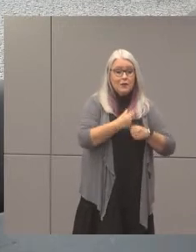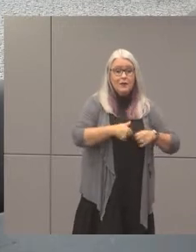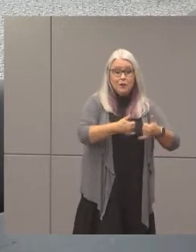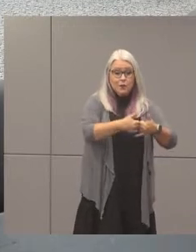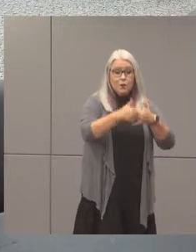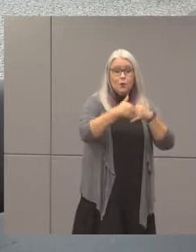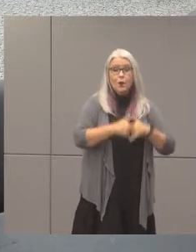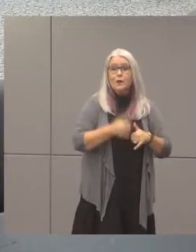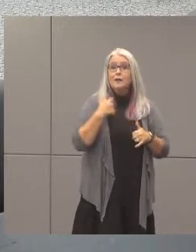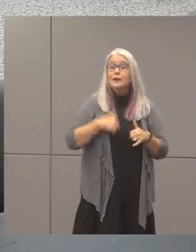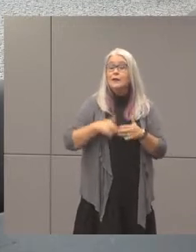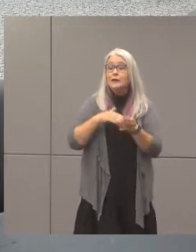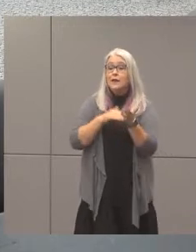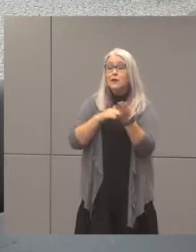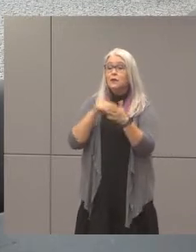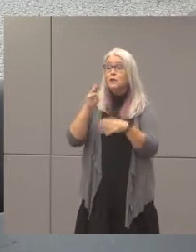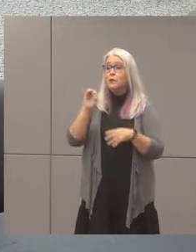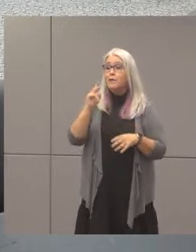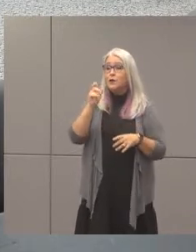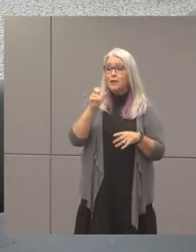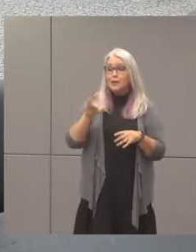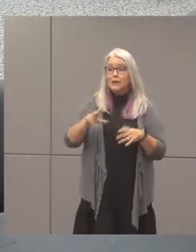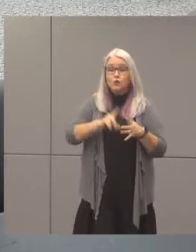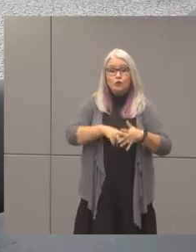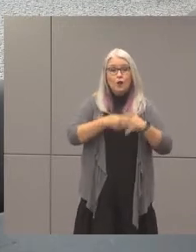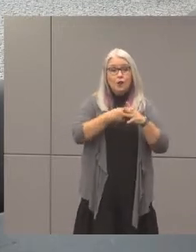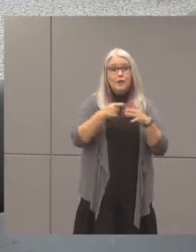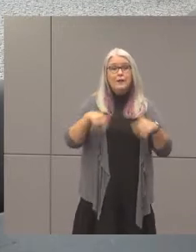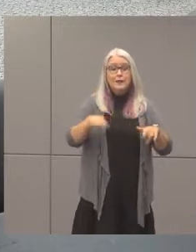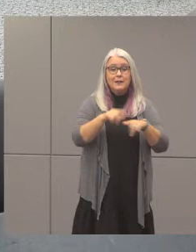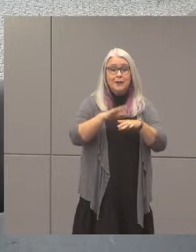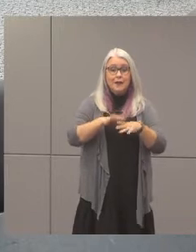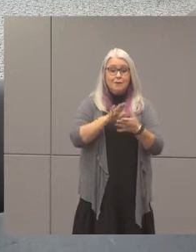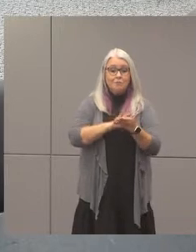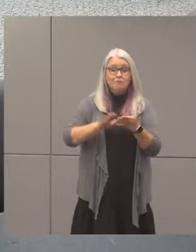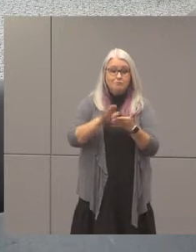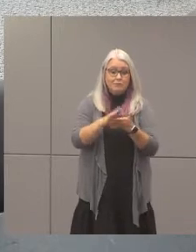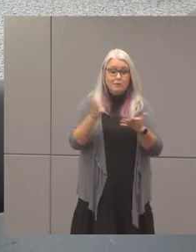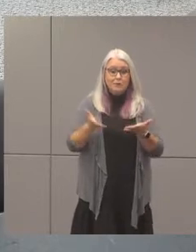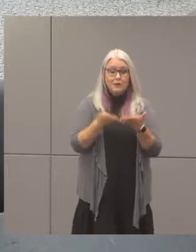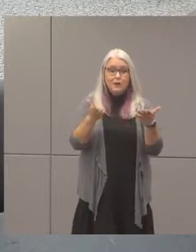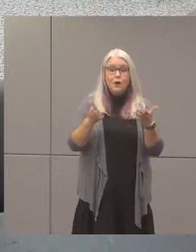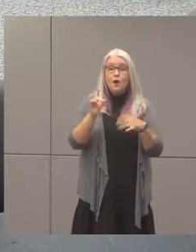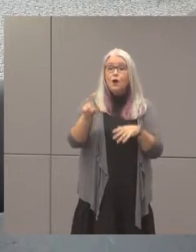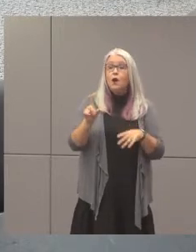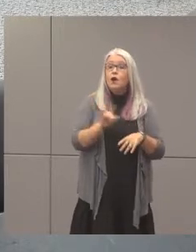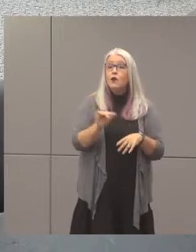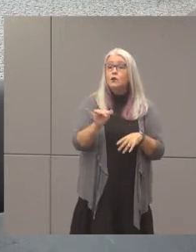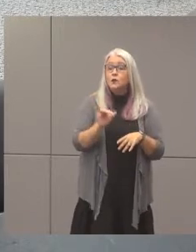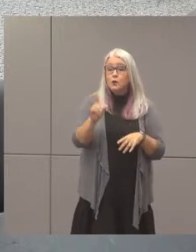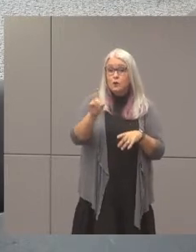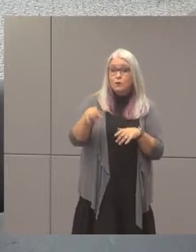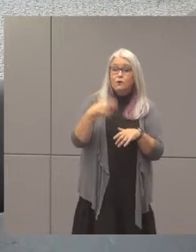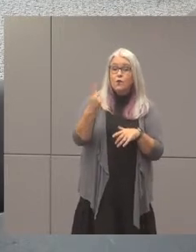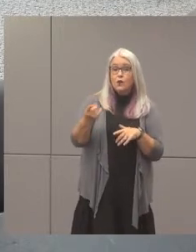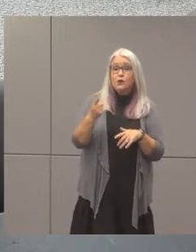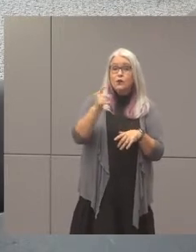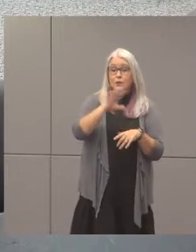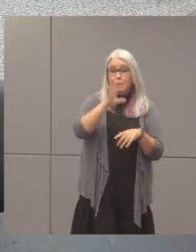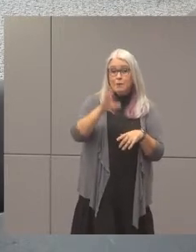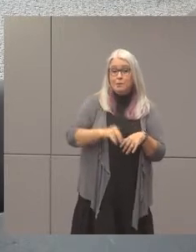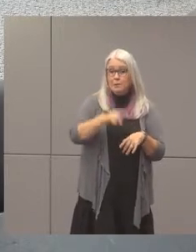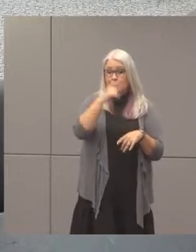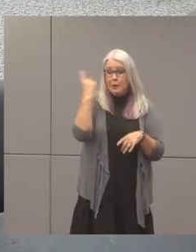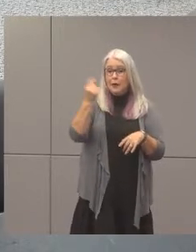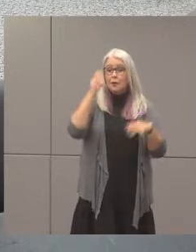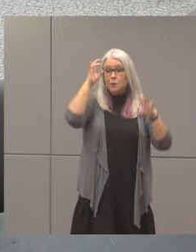ago, Dr. Beverly created this chapter on the campus. She's also the first African-American female president of this here